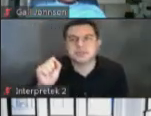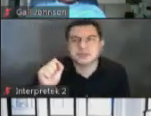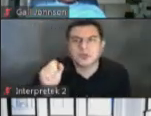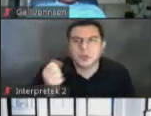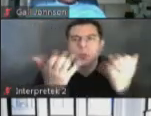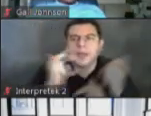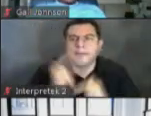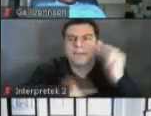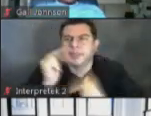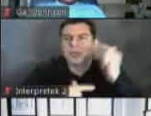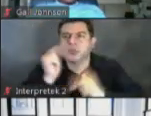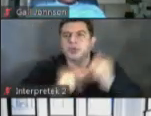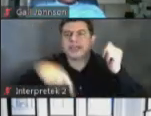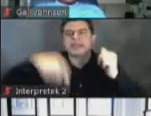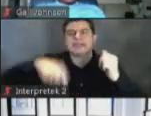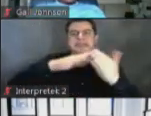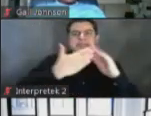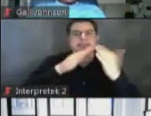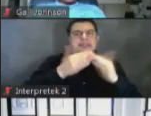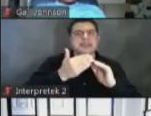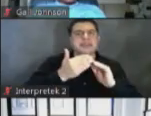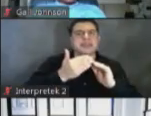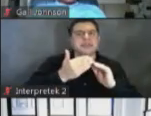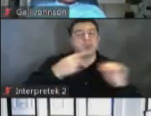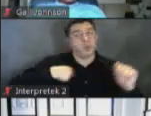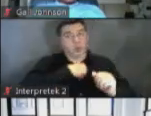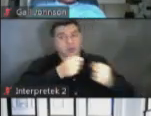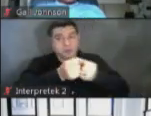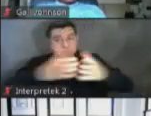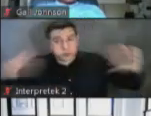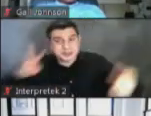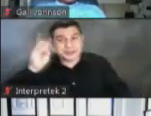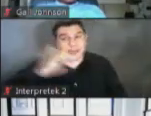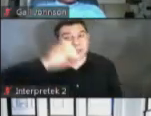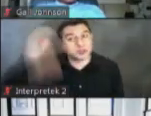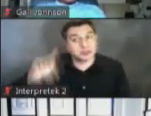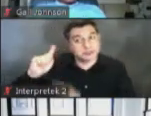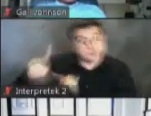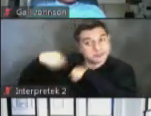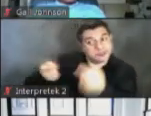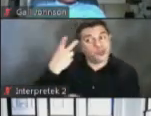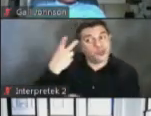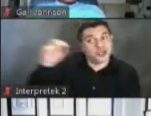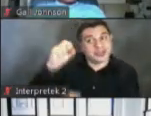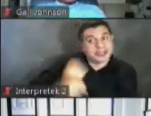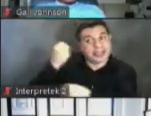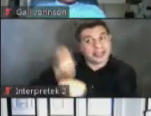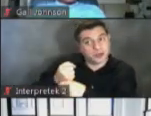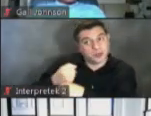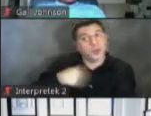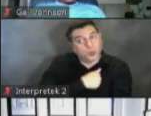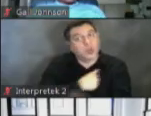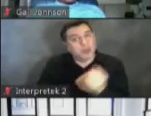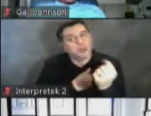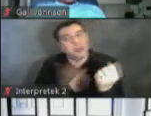city as our population has grown by 60% in the last 30 years. And if we want to continue to be a welcoming city, what number should we be hitting